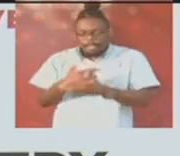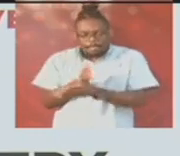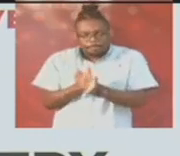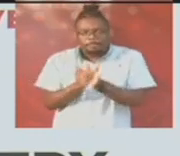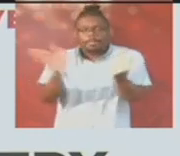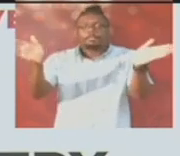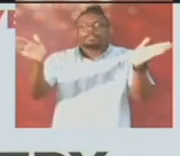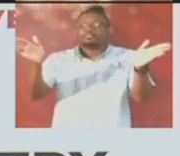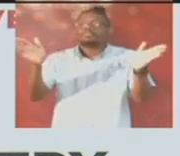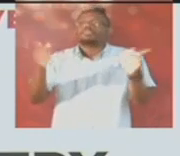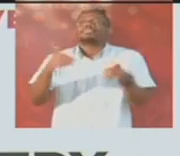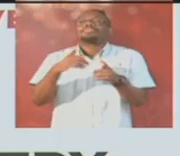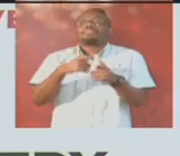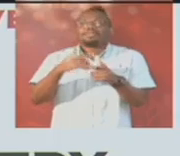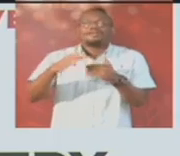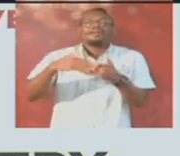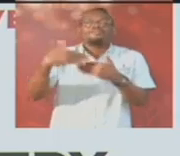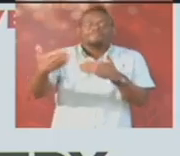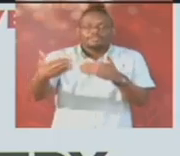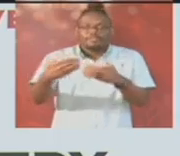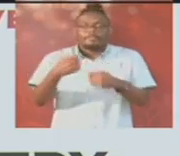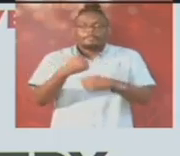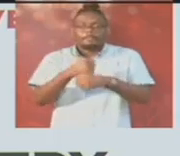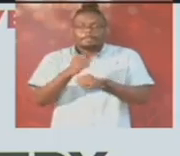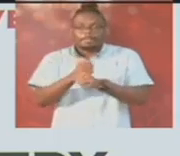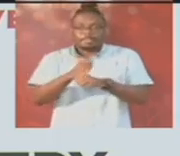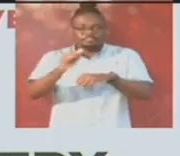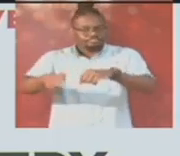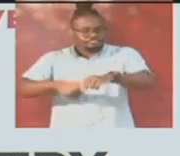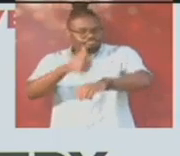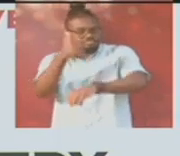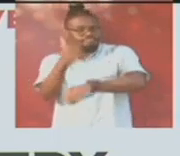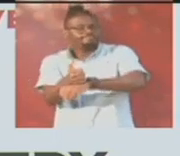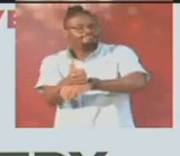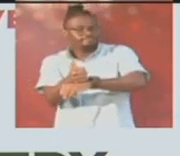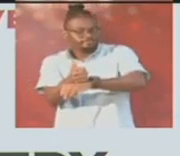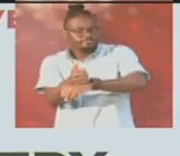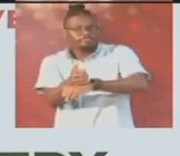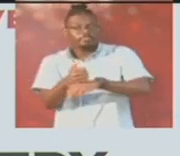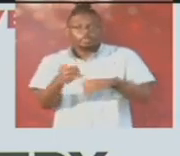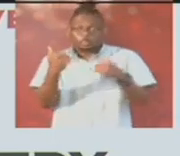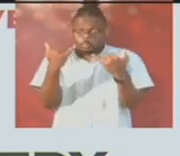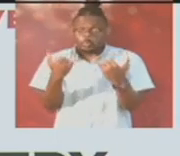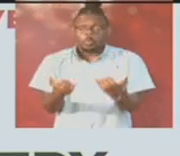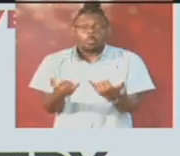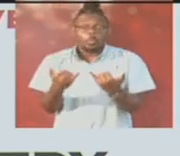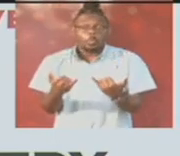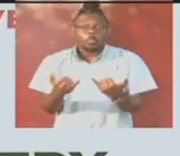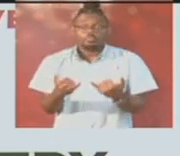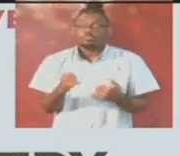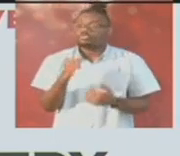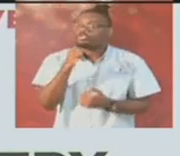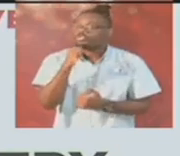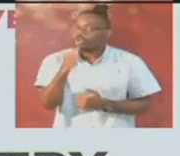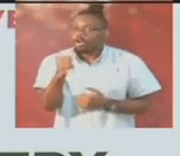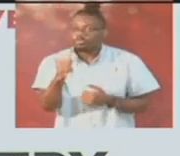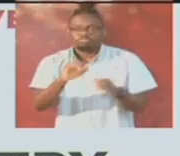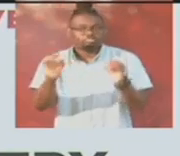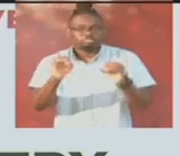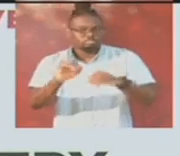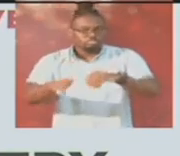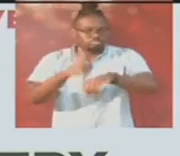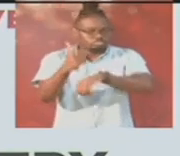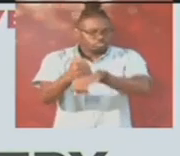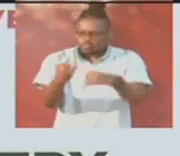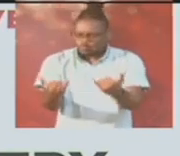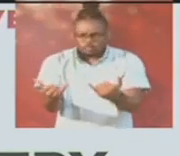their appointments. So the message for now, we have wound down. Don't make appointments now. We will give